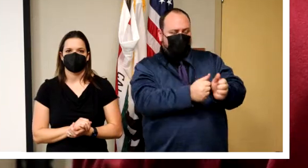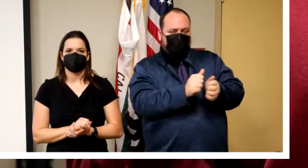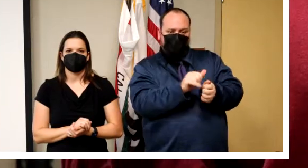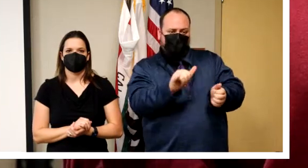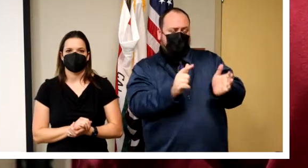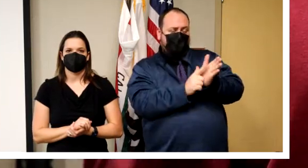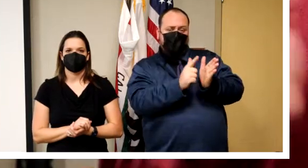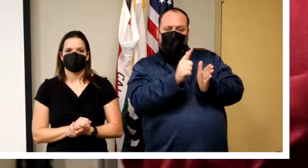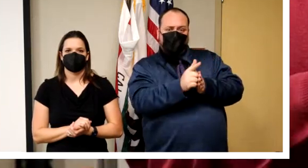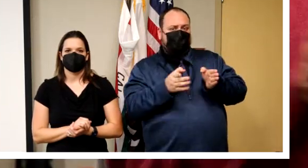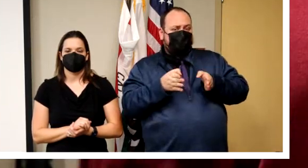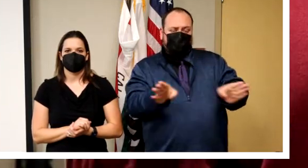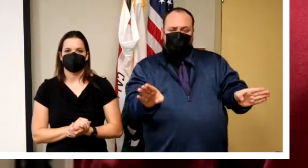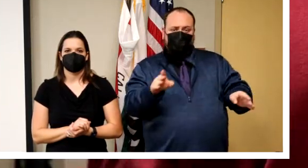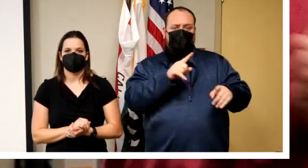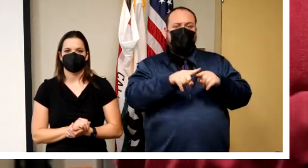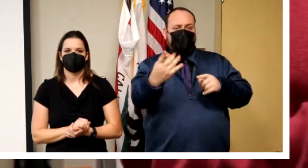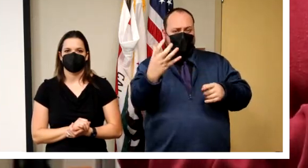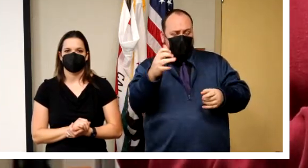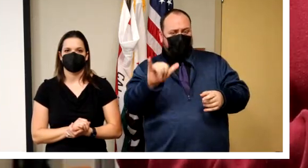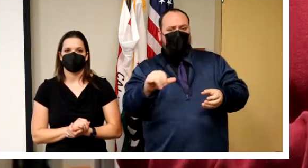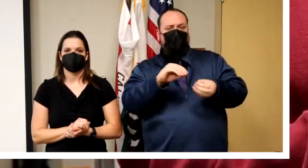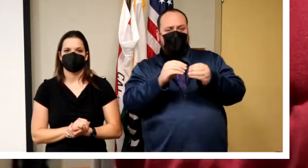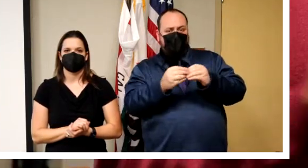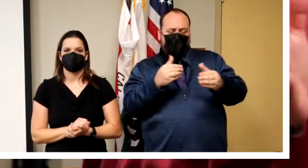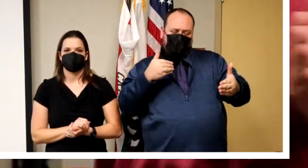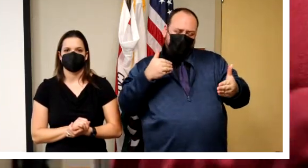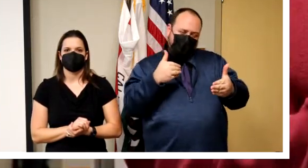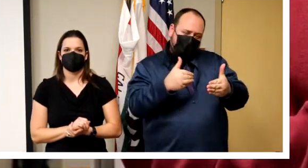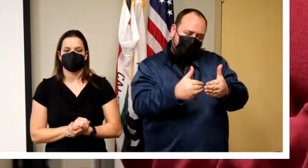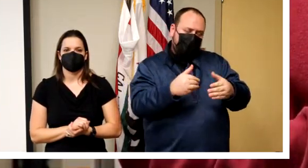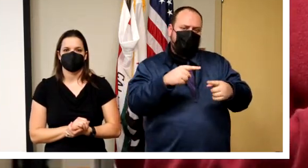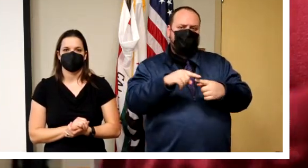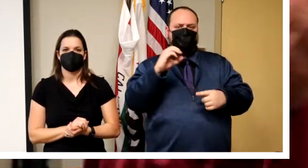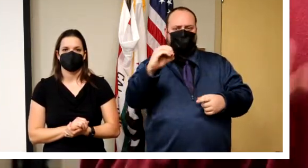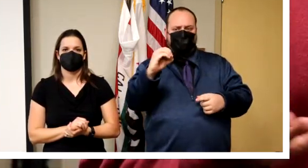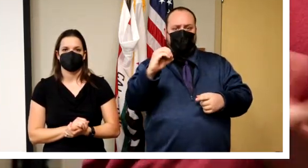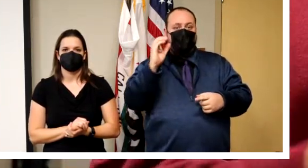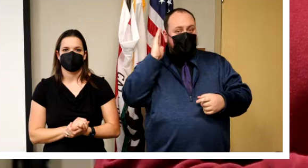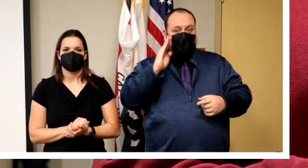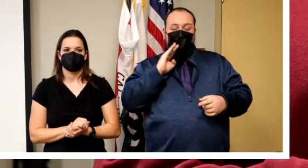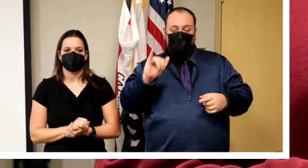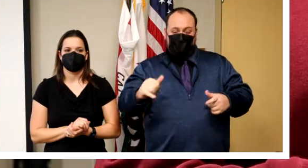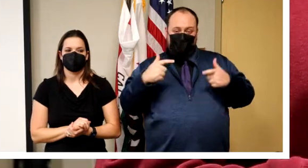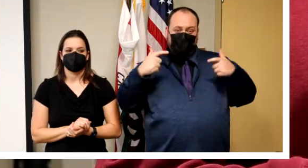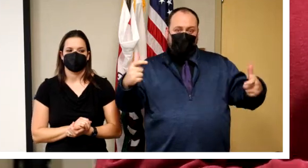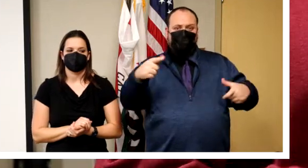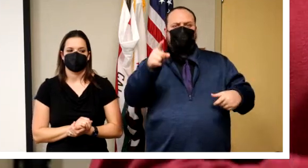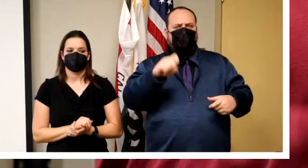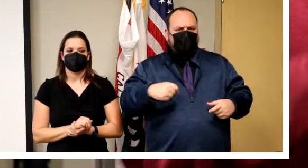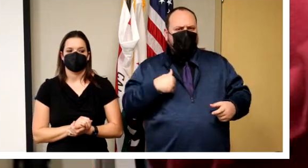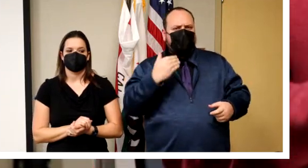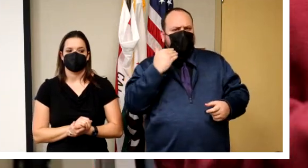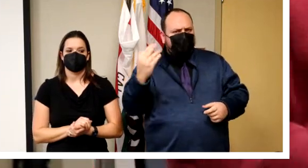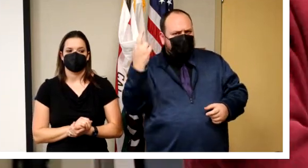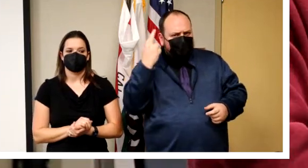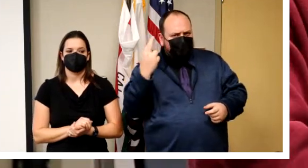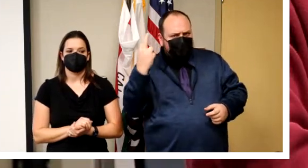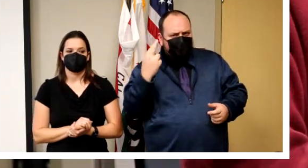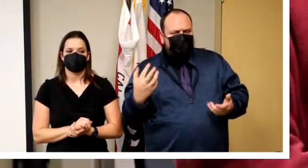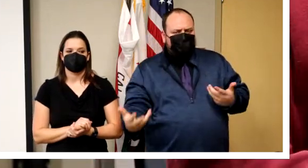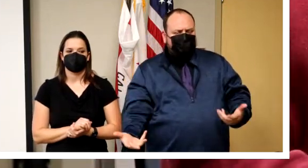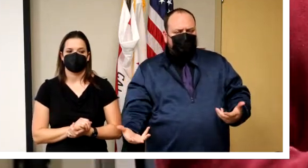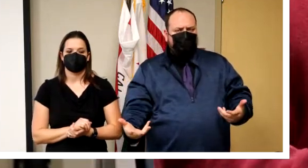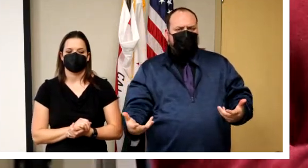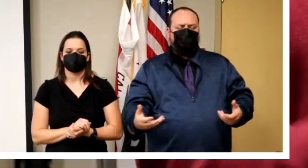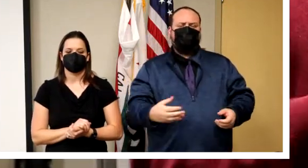generally. But you want to have that number be as close to 0 as possible. If it's going to be that big, you really have to have a good reason for that. Now, let me just throw